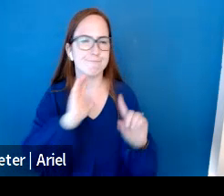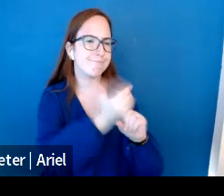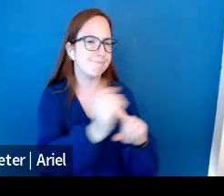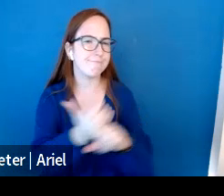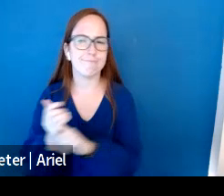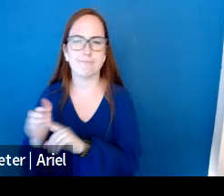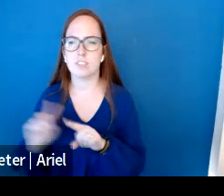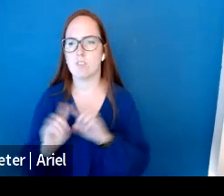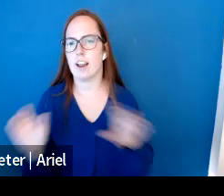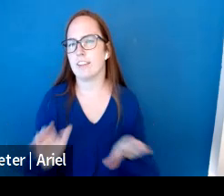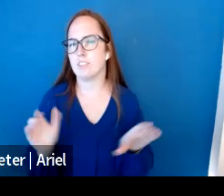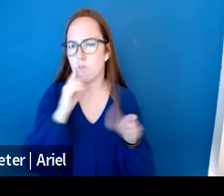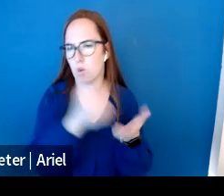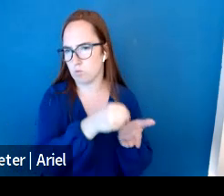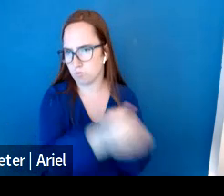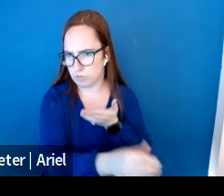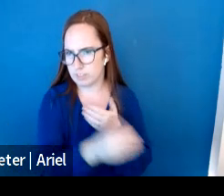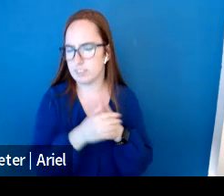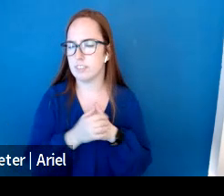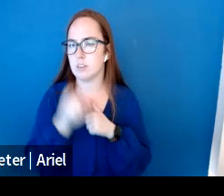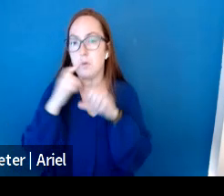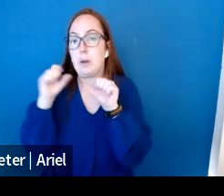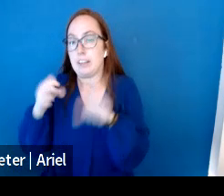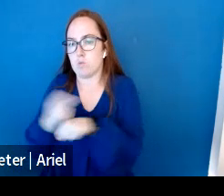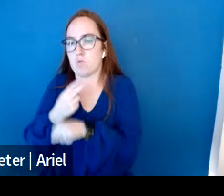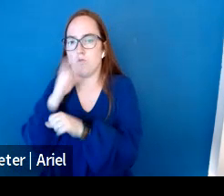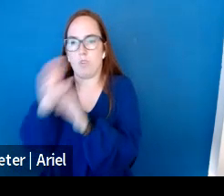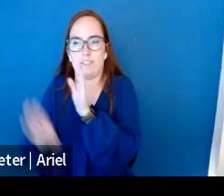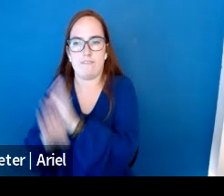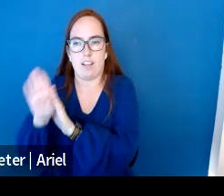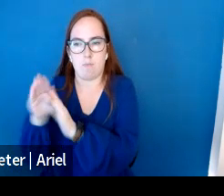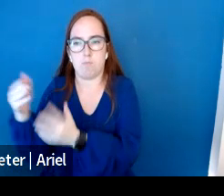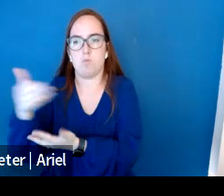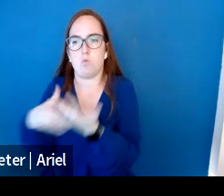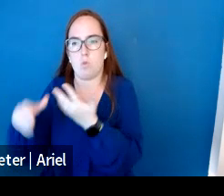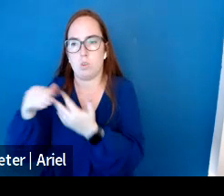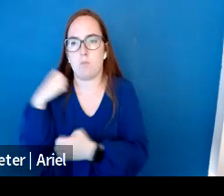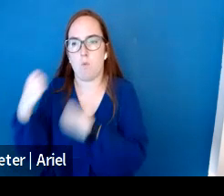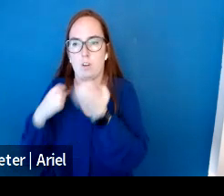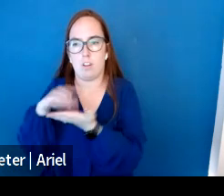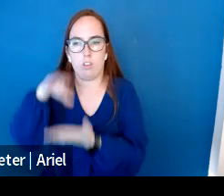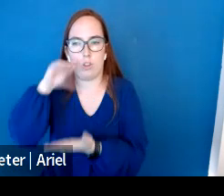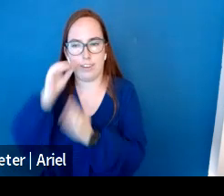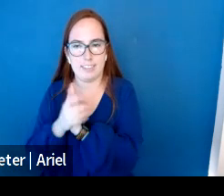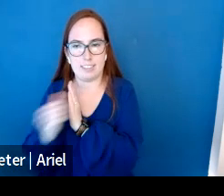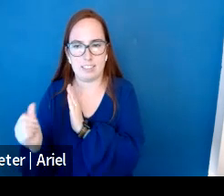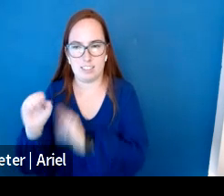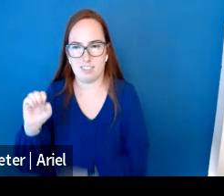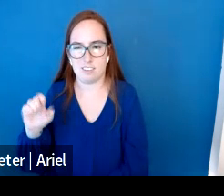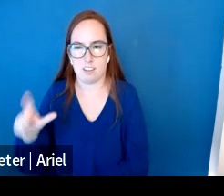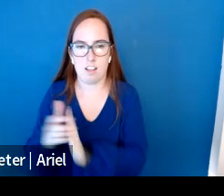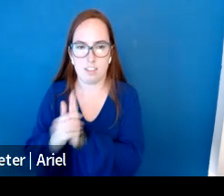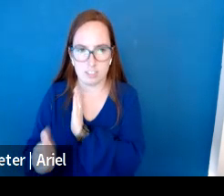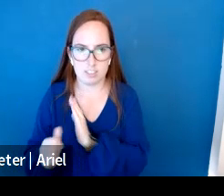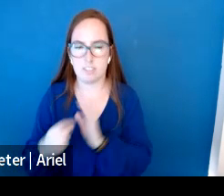can also use when we're trying to develop social emotional learning skills with students. You can see things